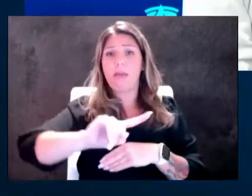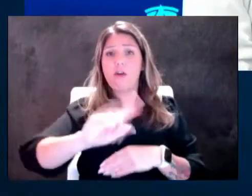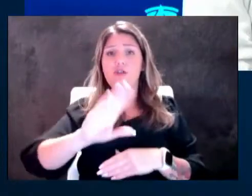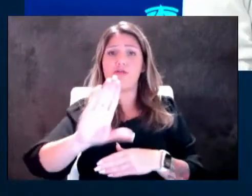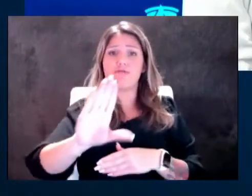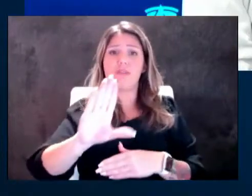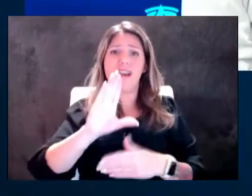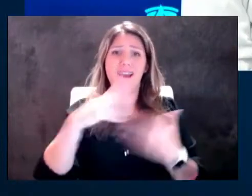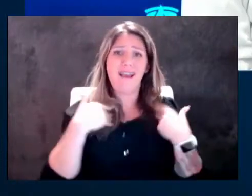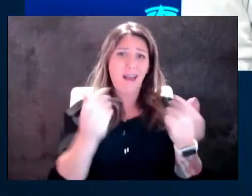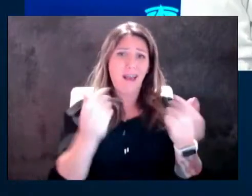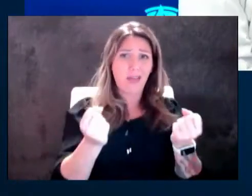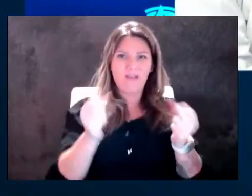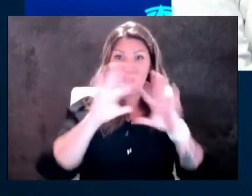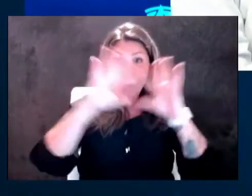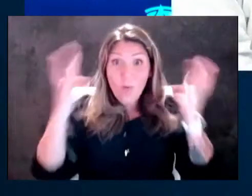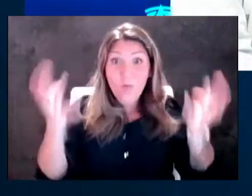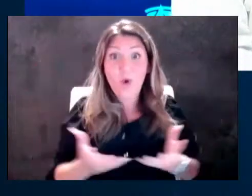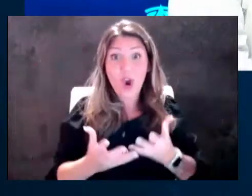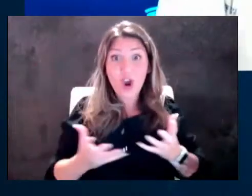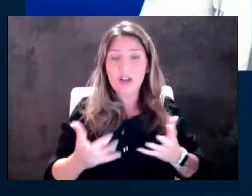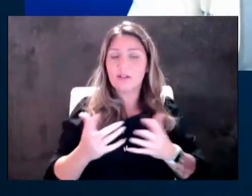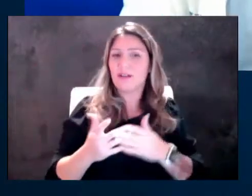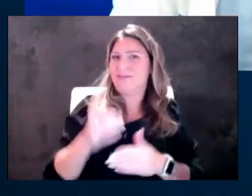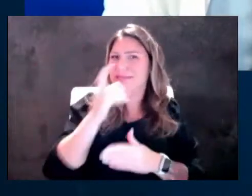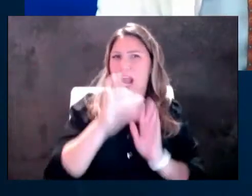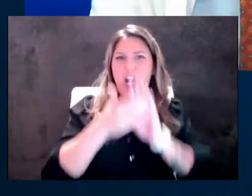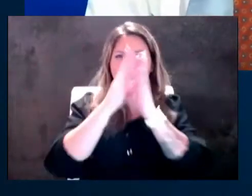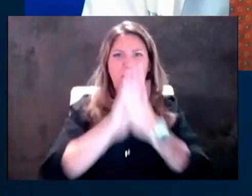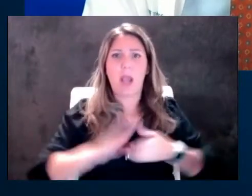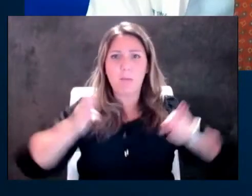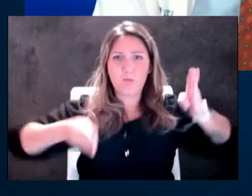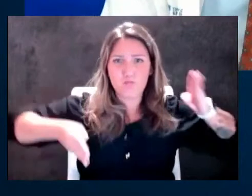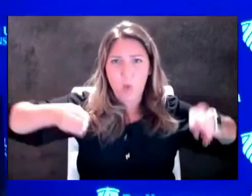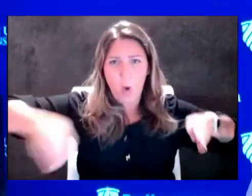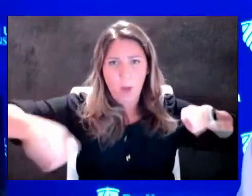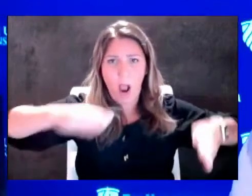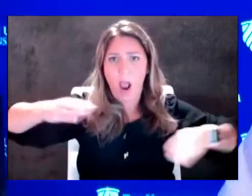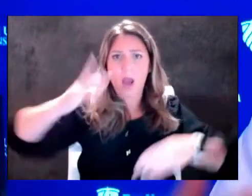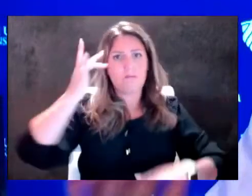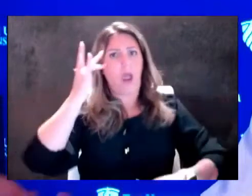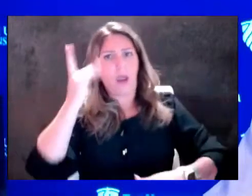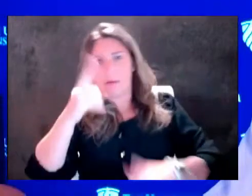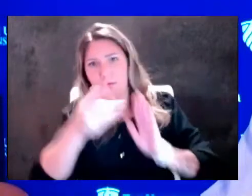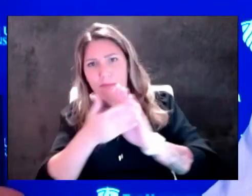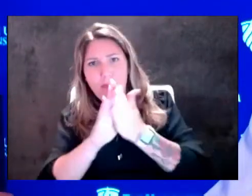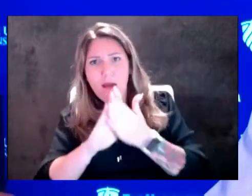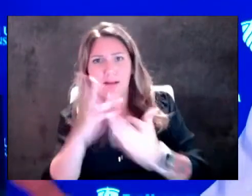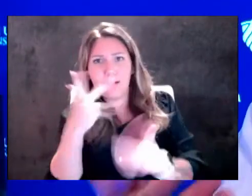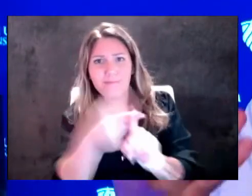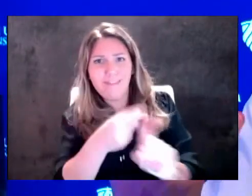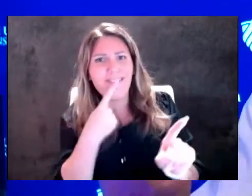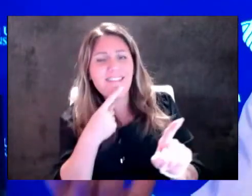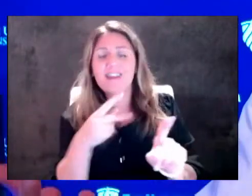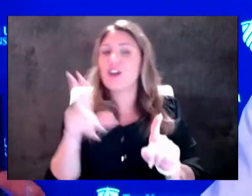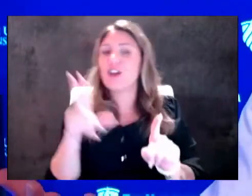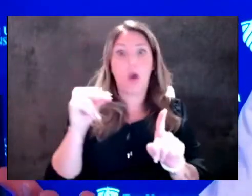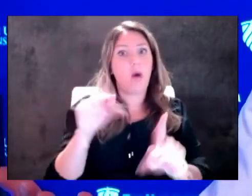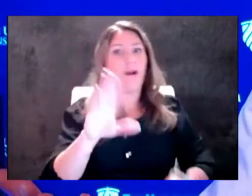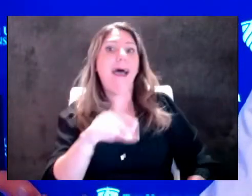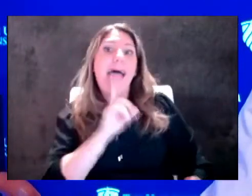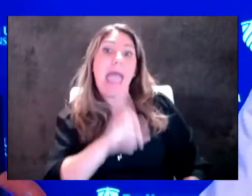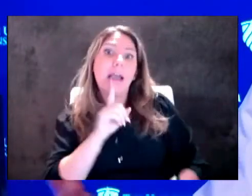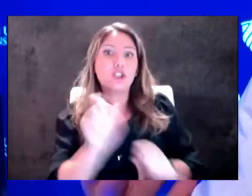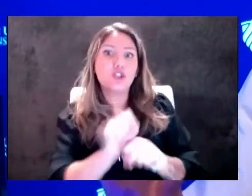going to become a nanobot because I took the vaccine. No, actually the government has been tracking you, and companies